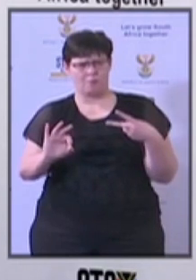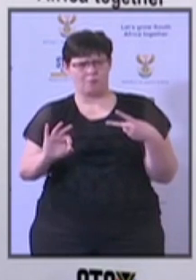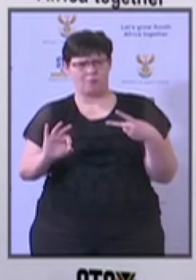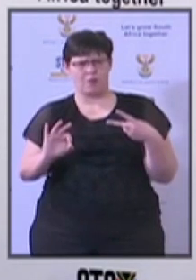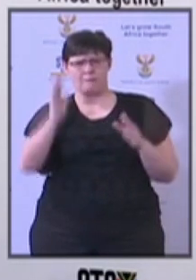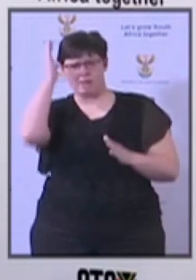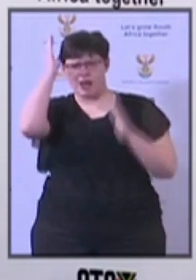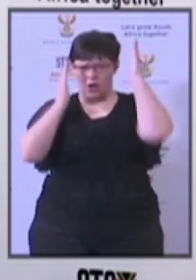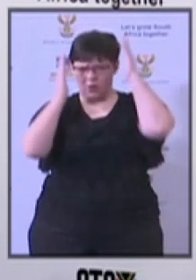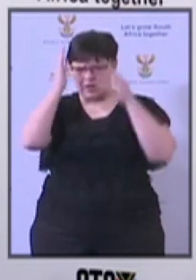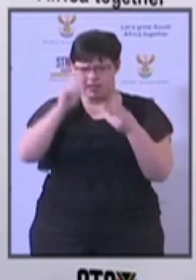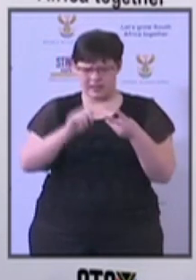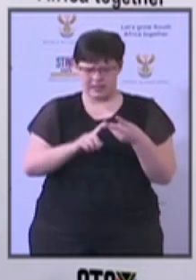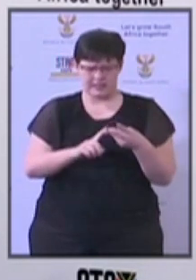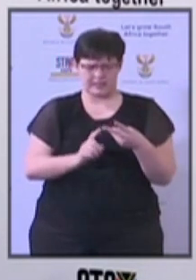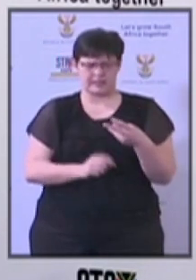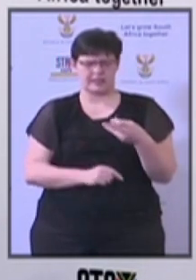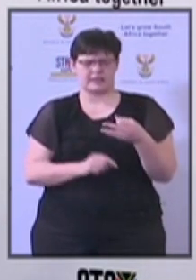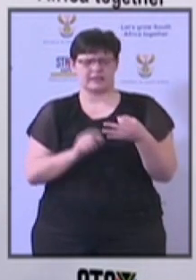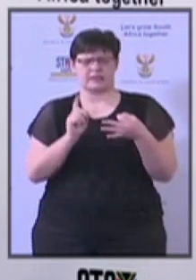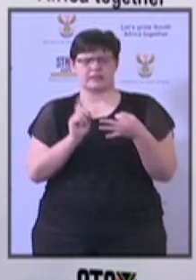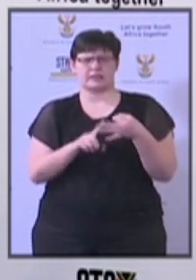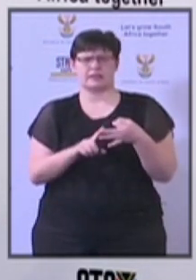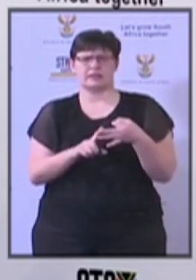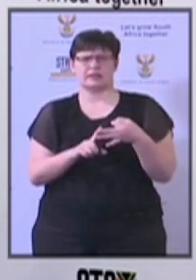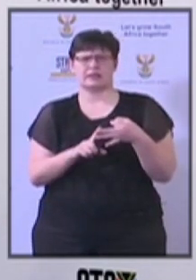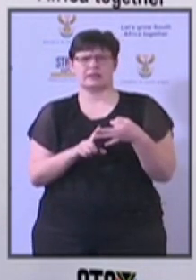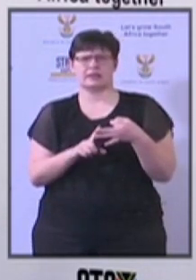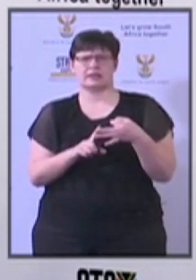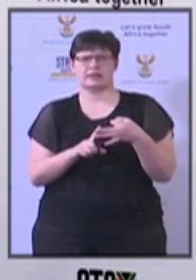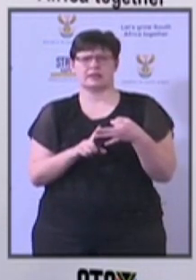Malawian nationals and 300